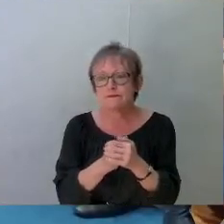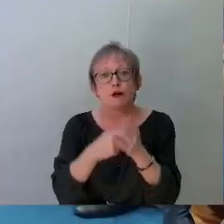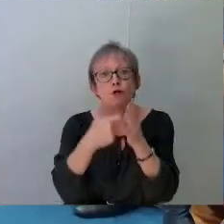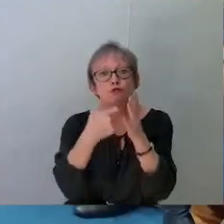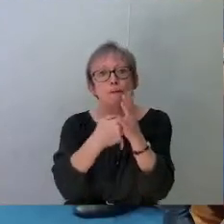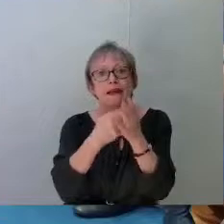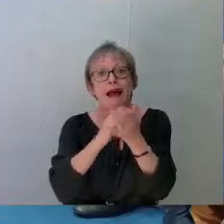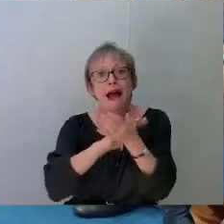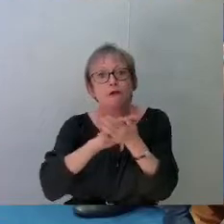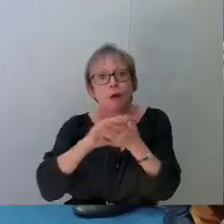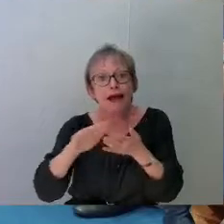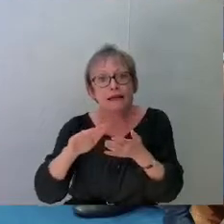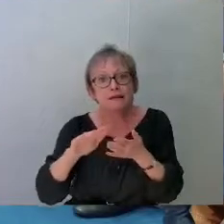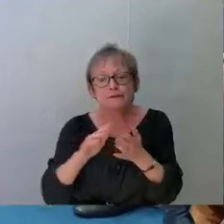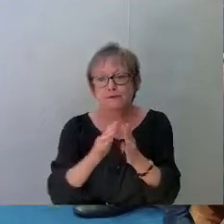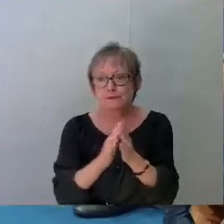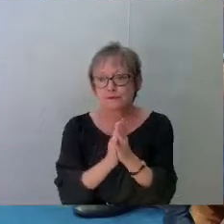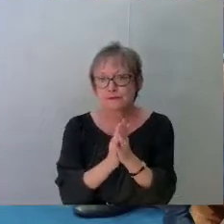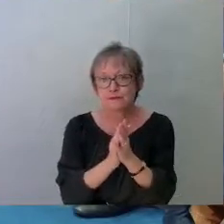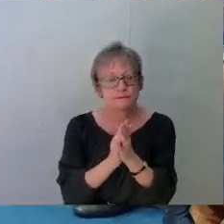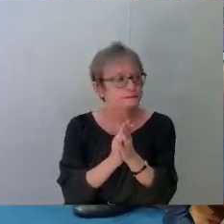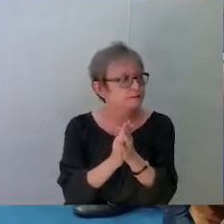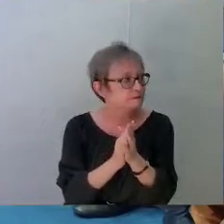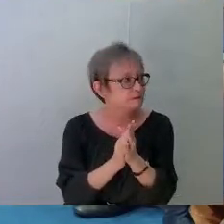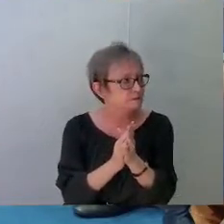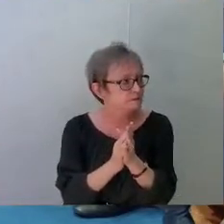Ruby Harrower.